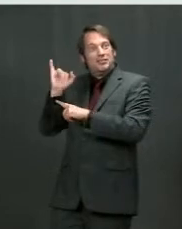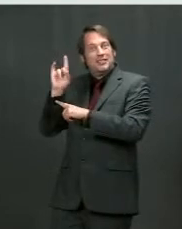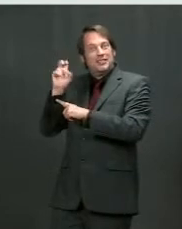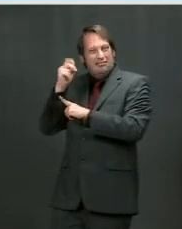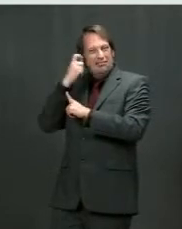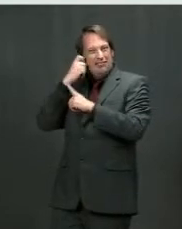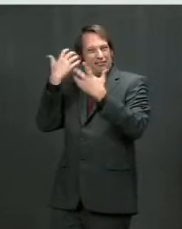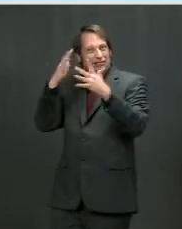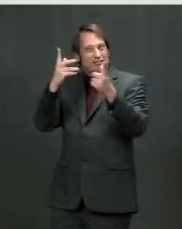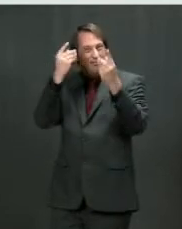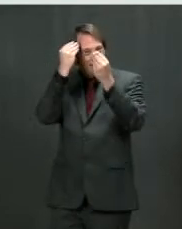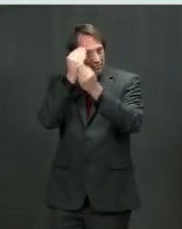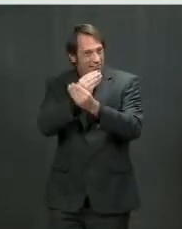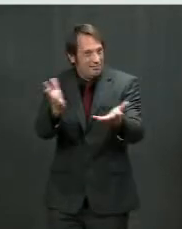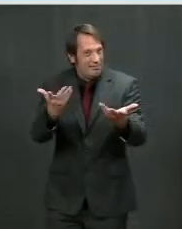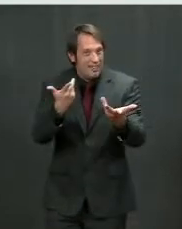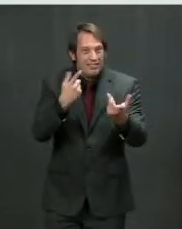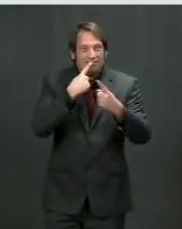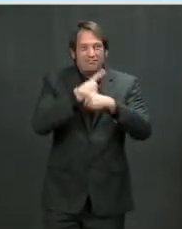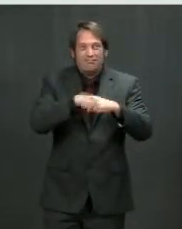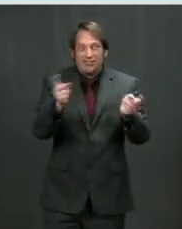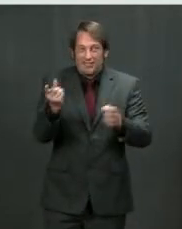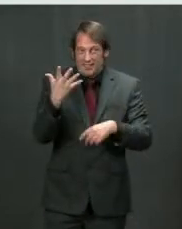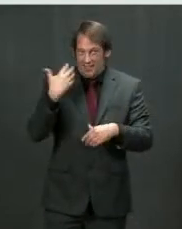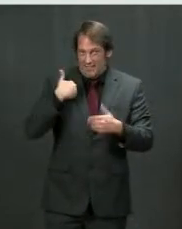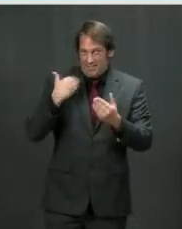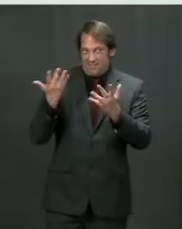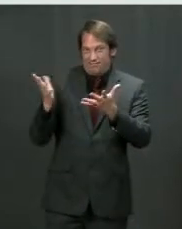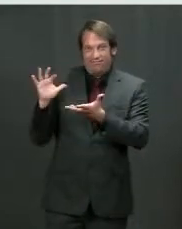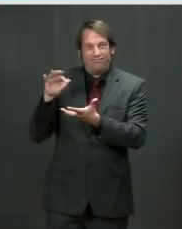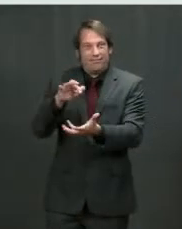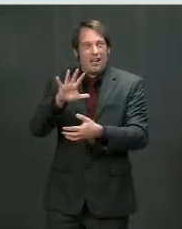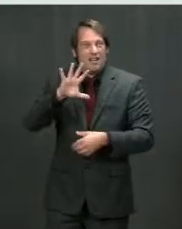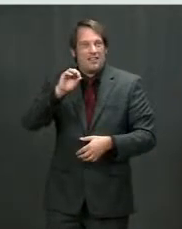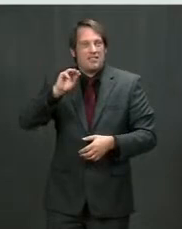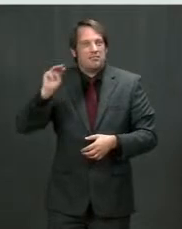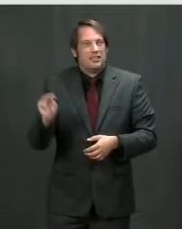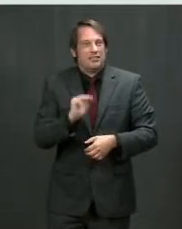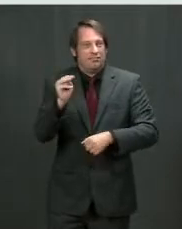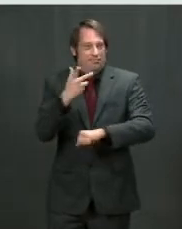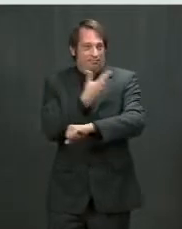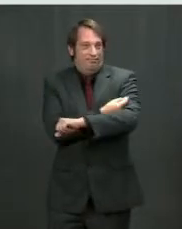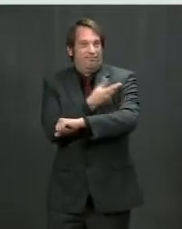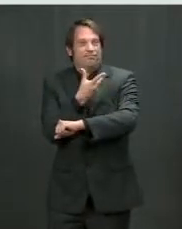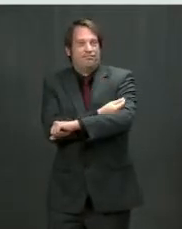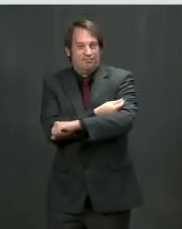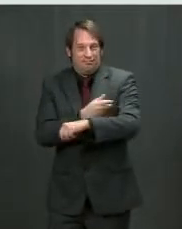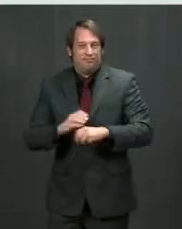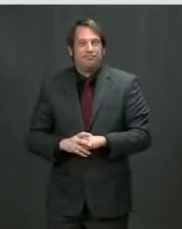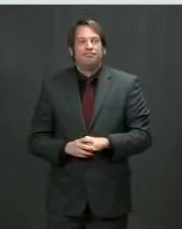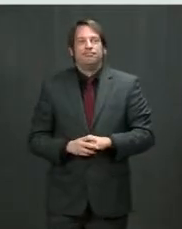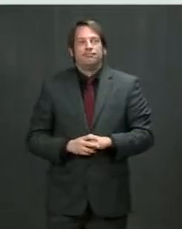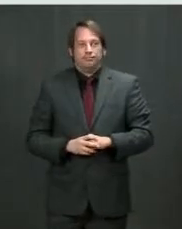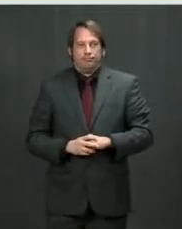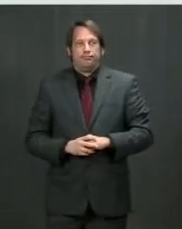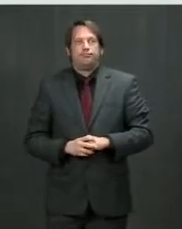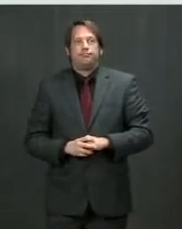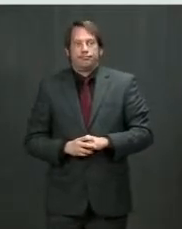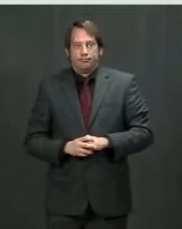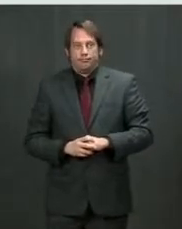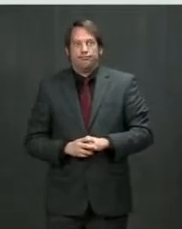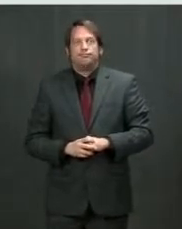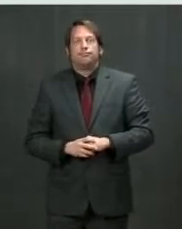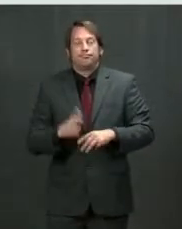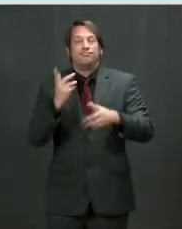days of his administration. We also have progress to report in our effort to open schools safely. At the